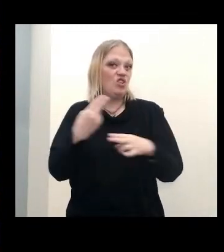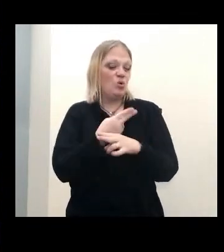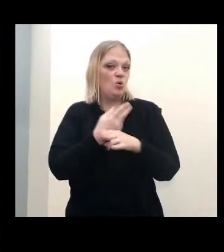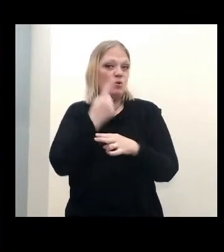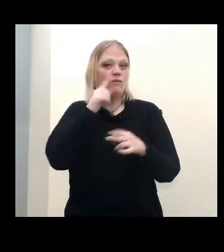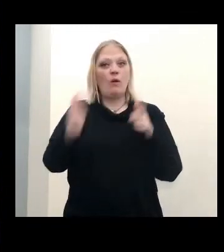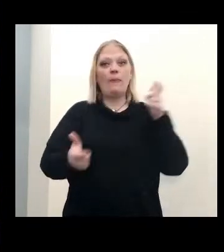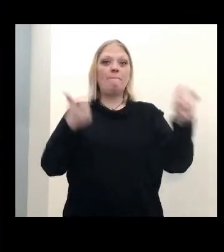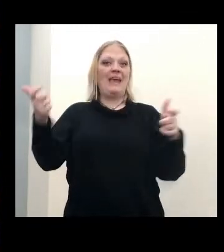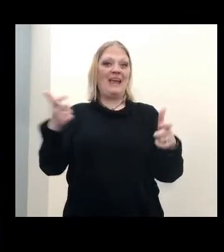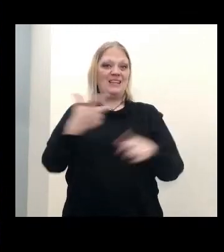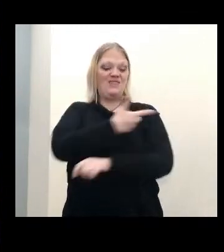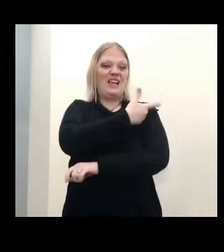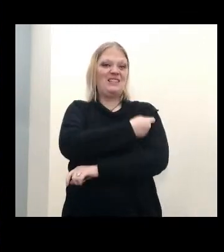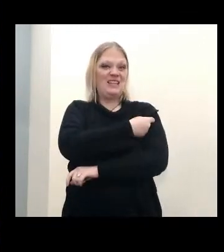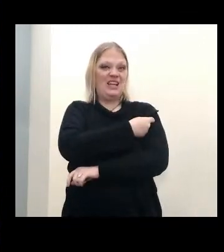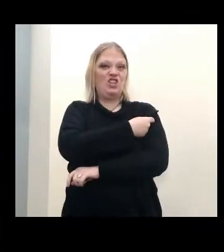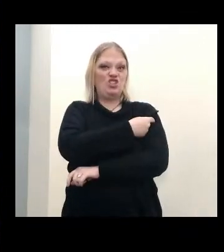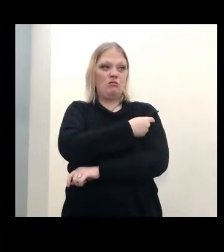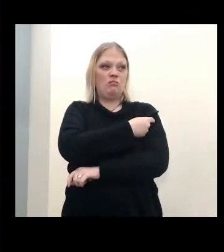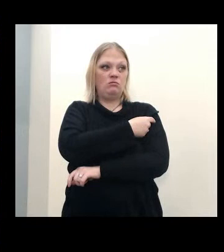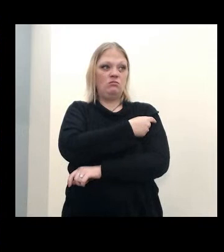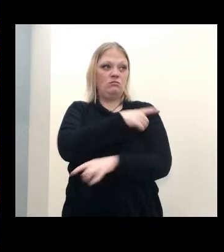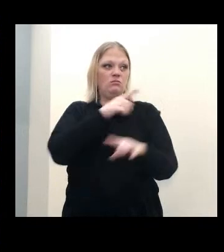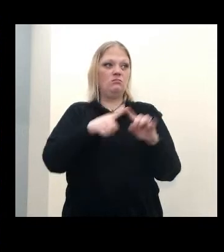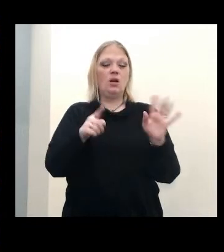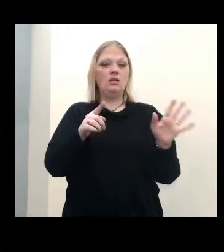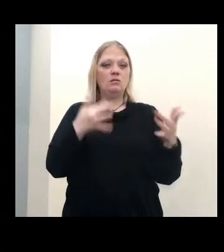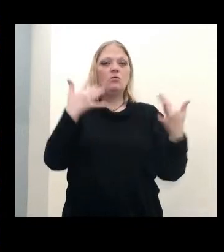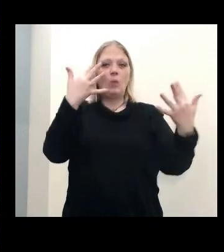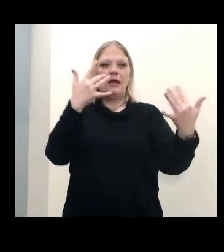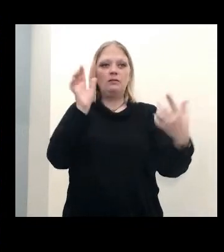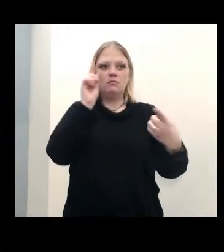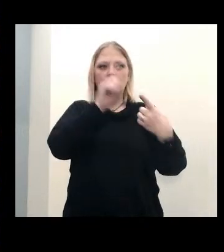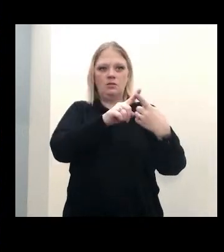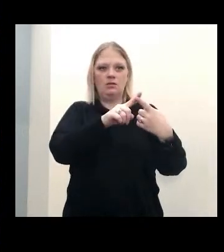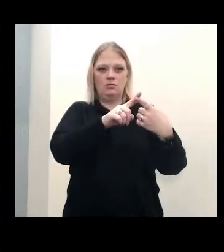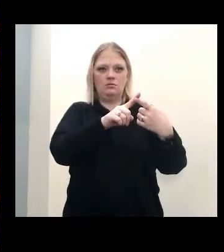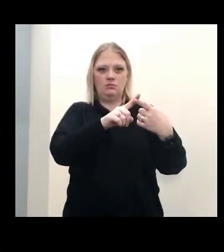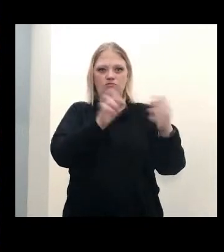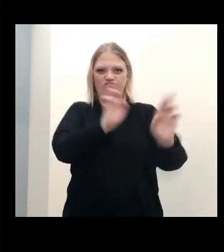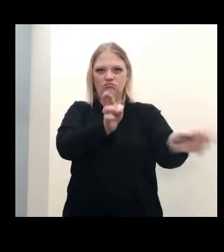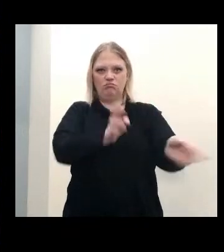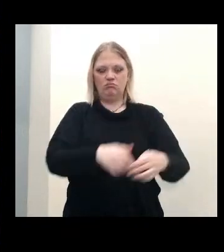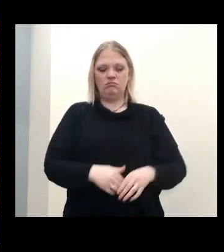for a mass vaccination site at the convention center, but we'd cross that bridge when we come up to it.